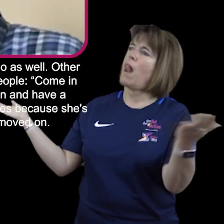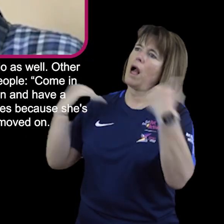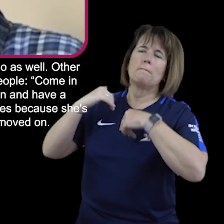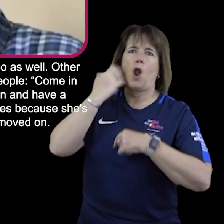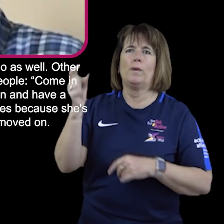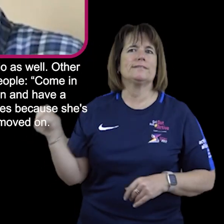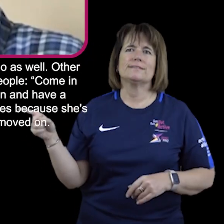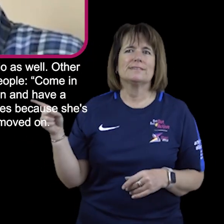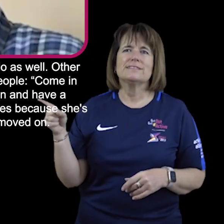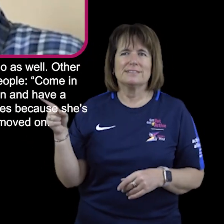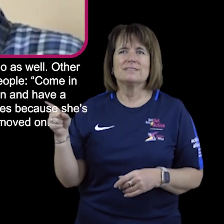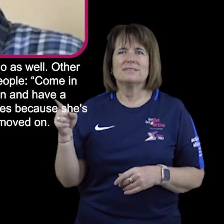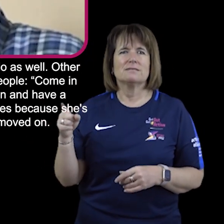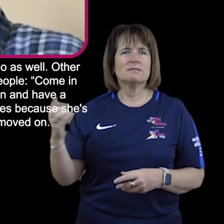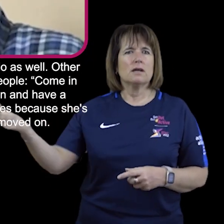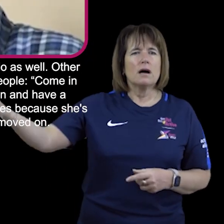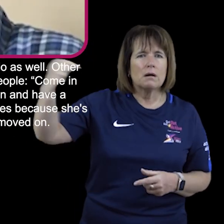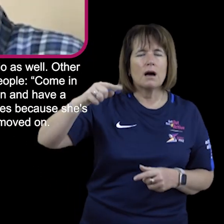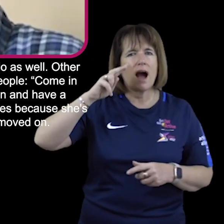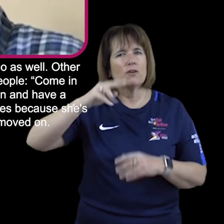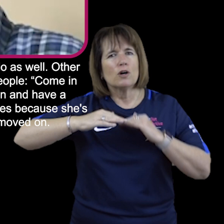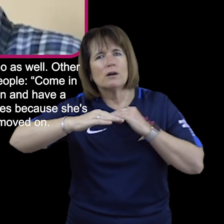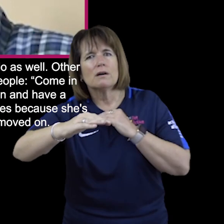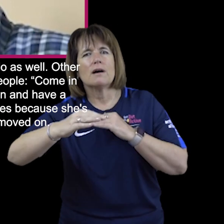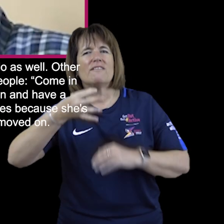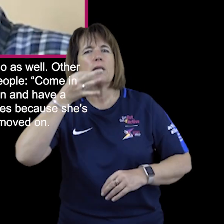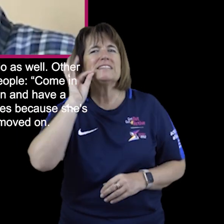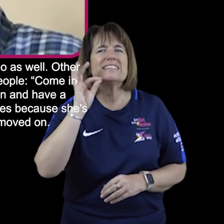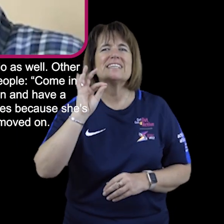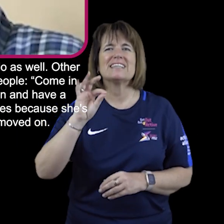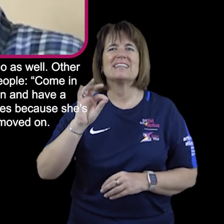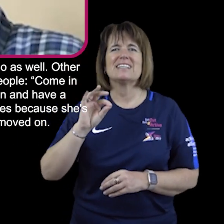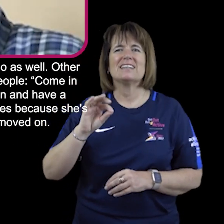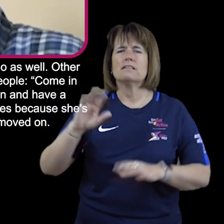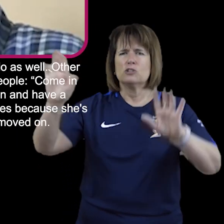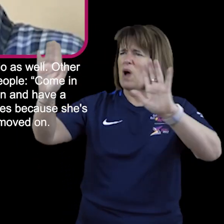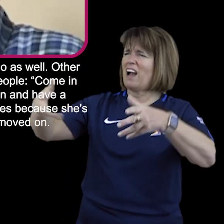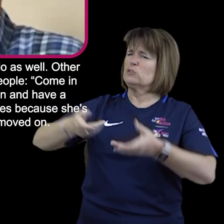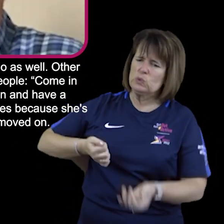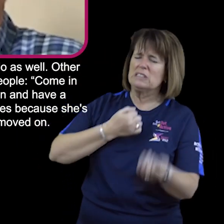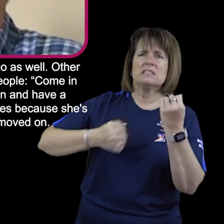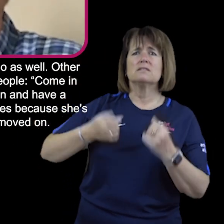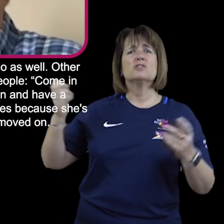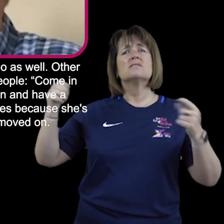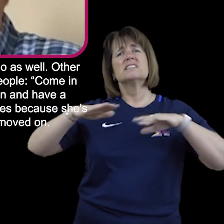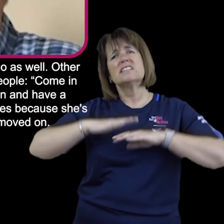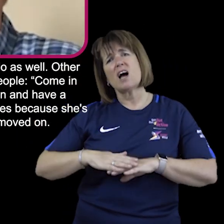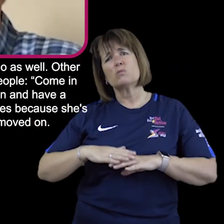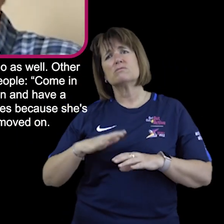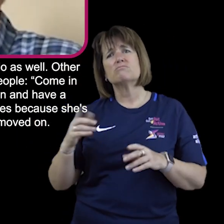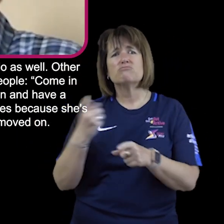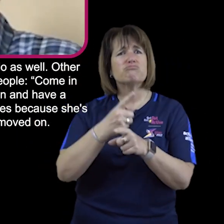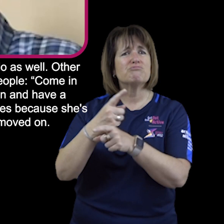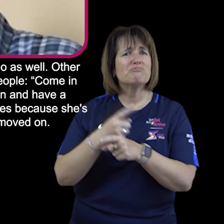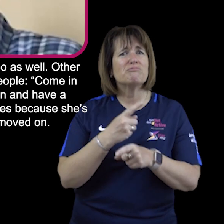say to people, you know, come in and see the garden. You know, drop in and have a cup of tea. You don't have to do any digging.